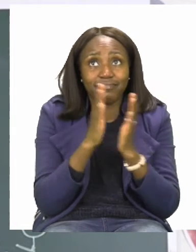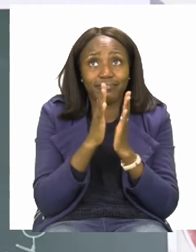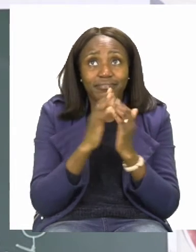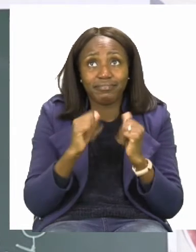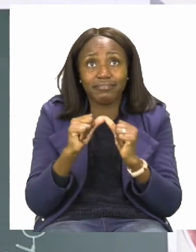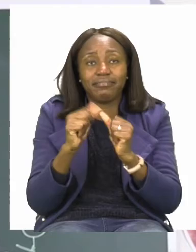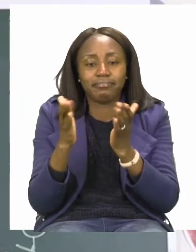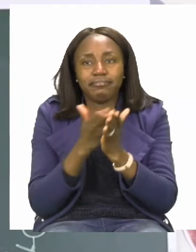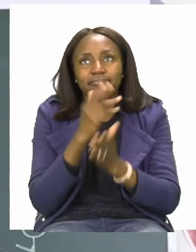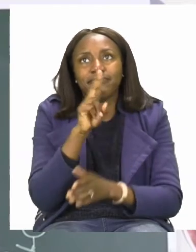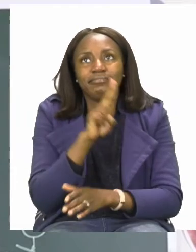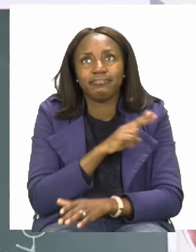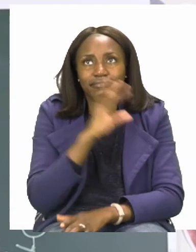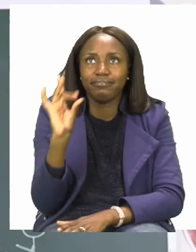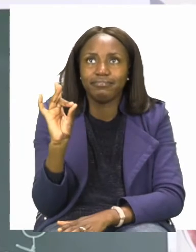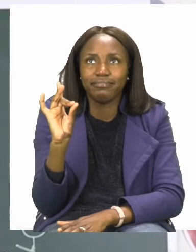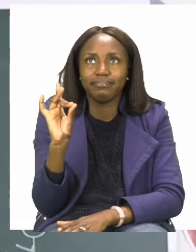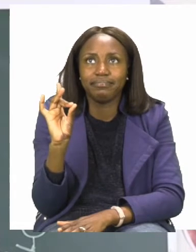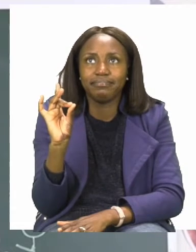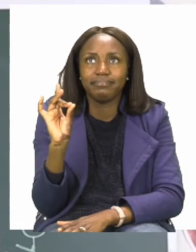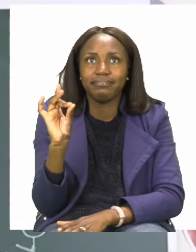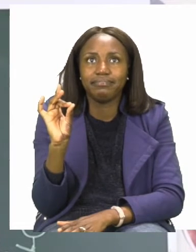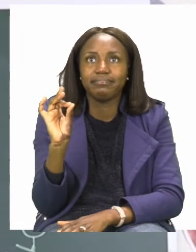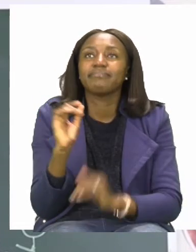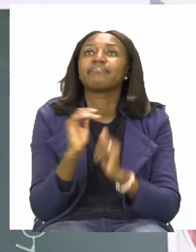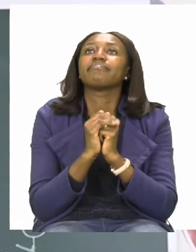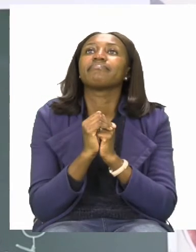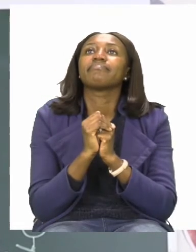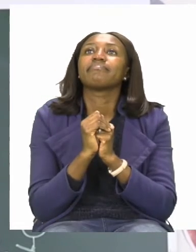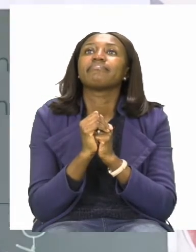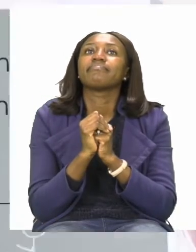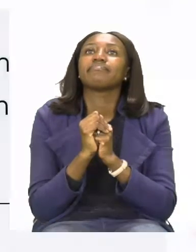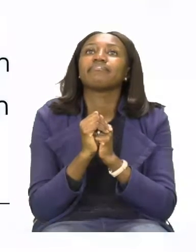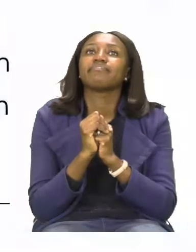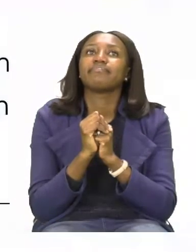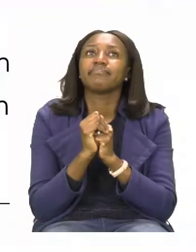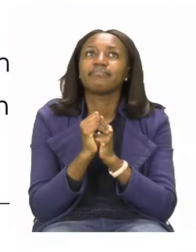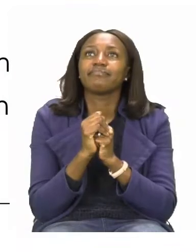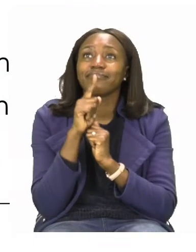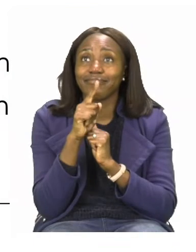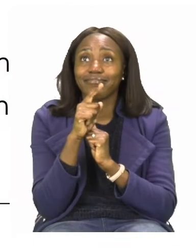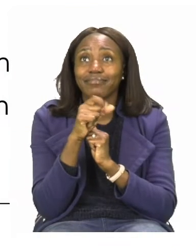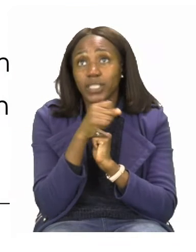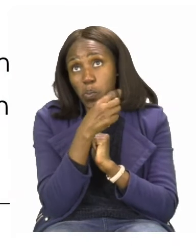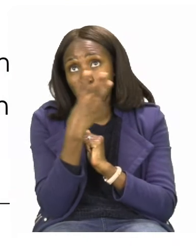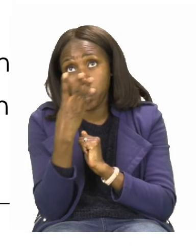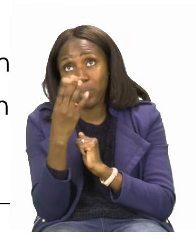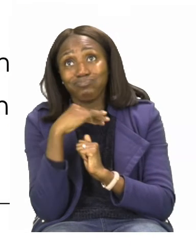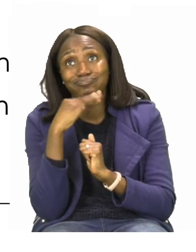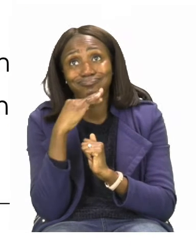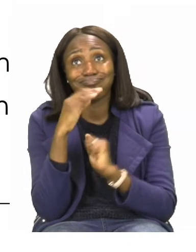next page, page 28. On page 28, there are some problem-solving sums for you to